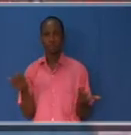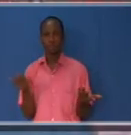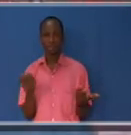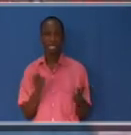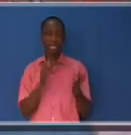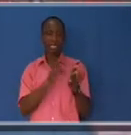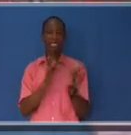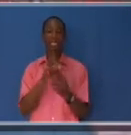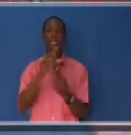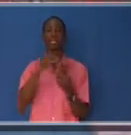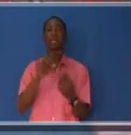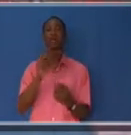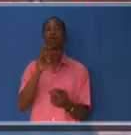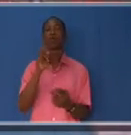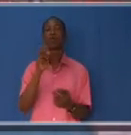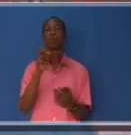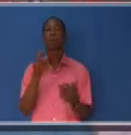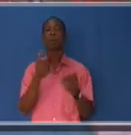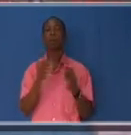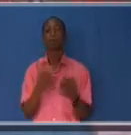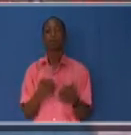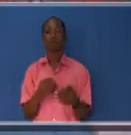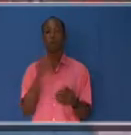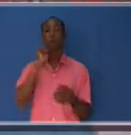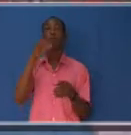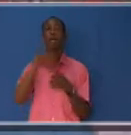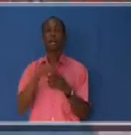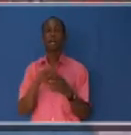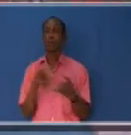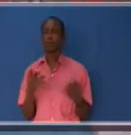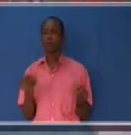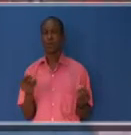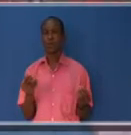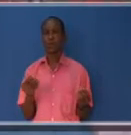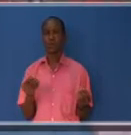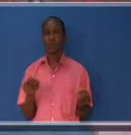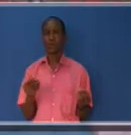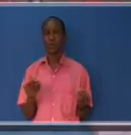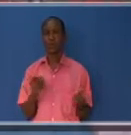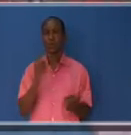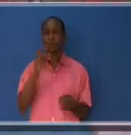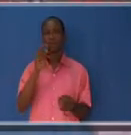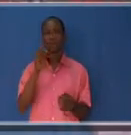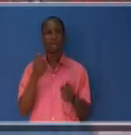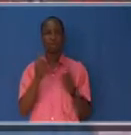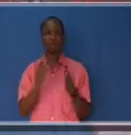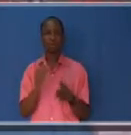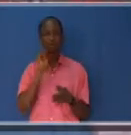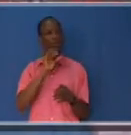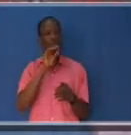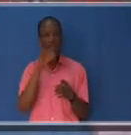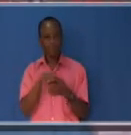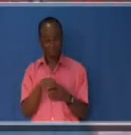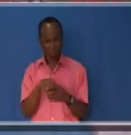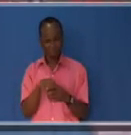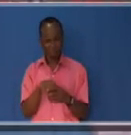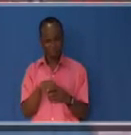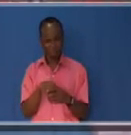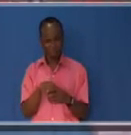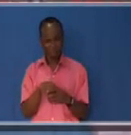men. This does not mean that Jesus was a male chauvinist. No. He, in his